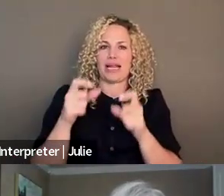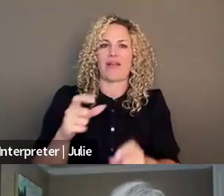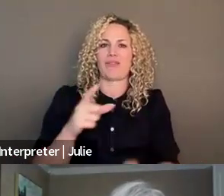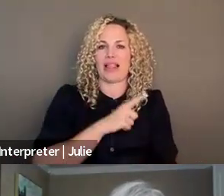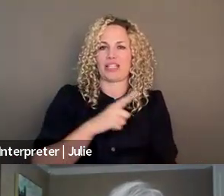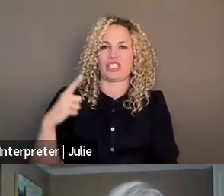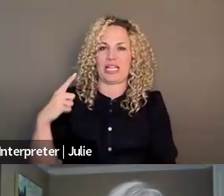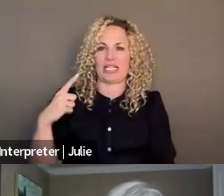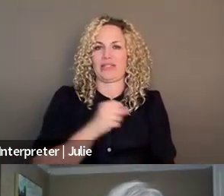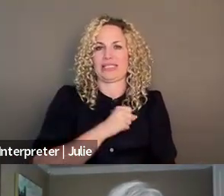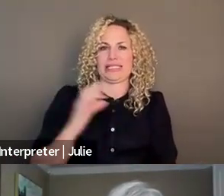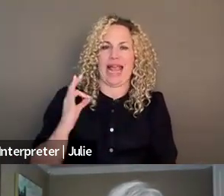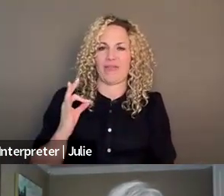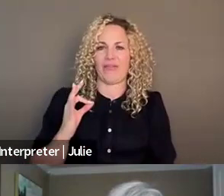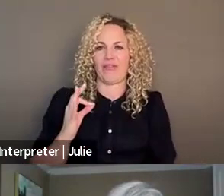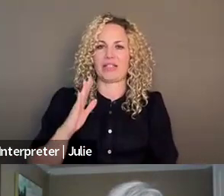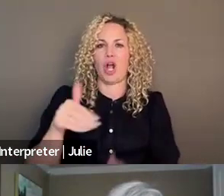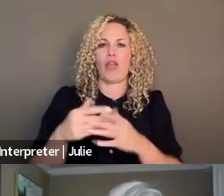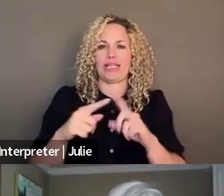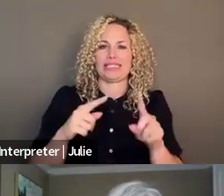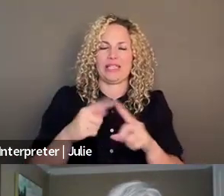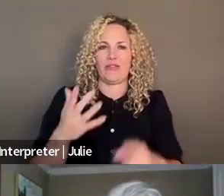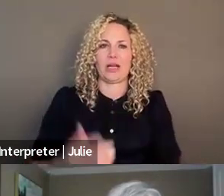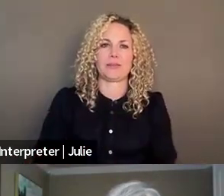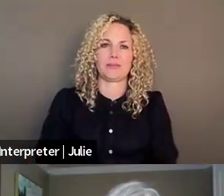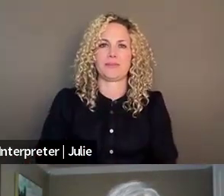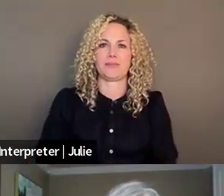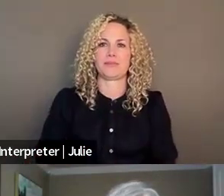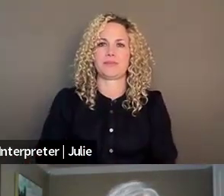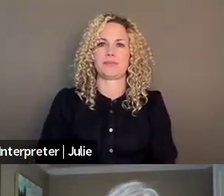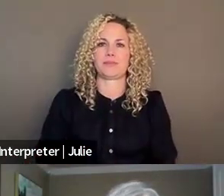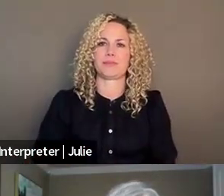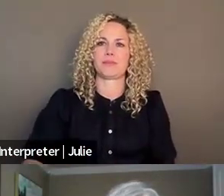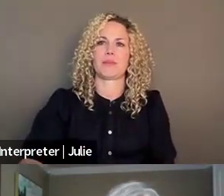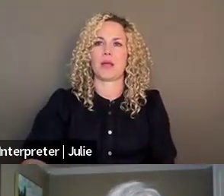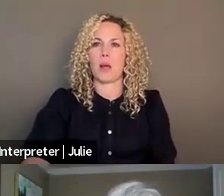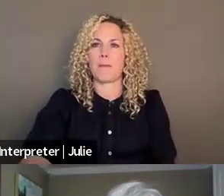legislative staffers, because it's got all the different things on it.